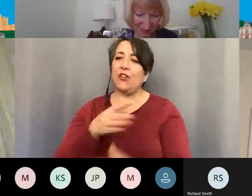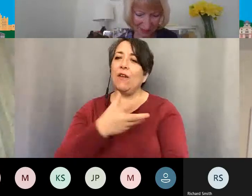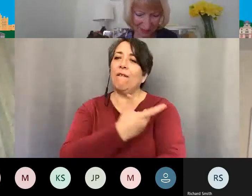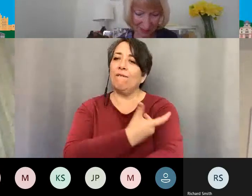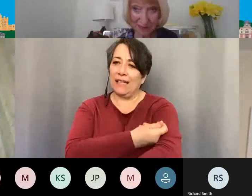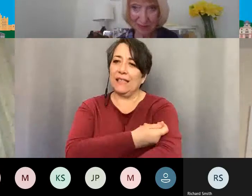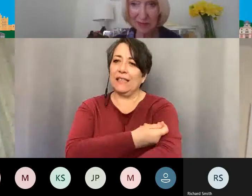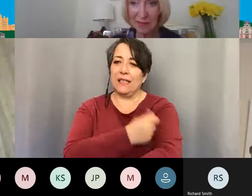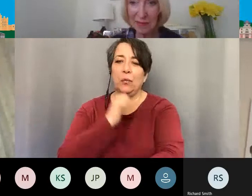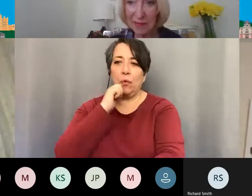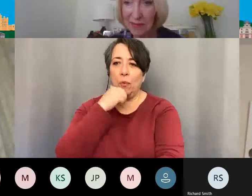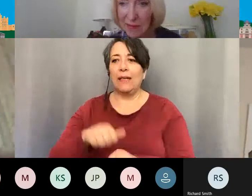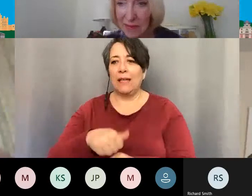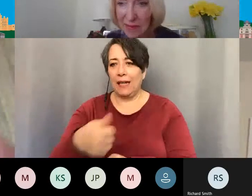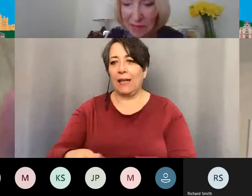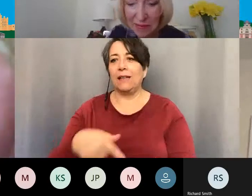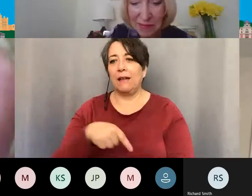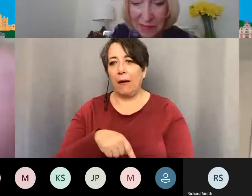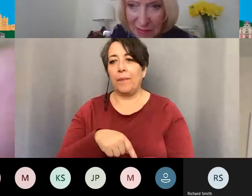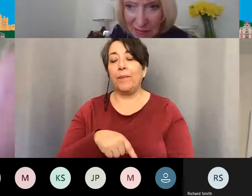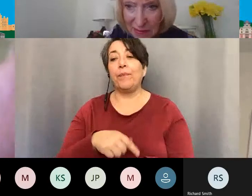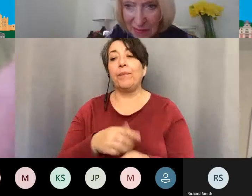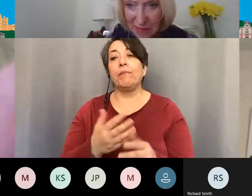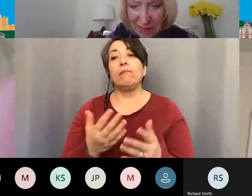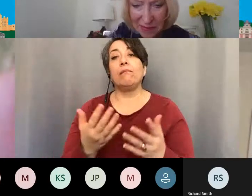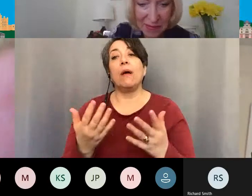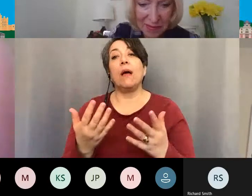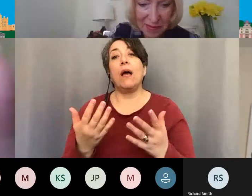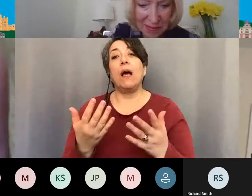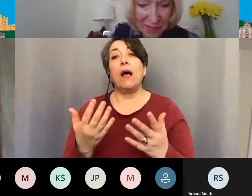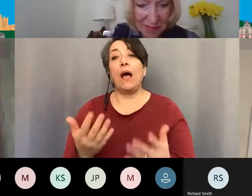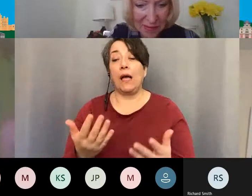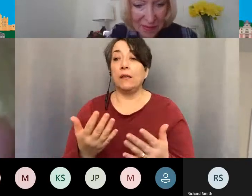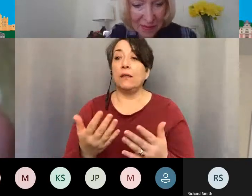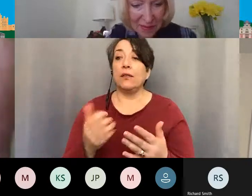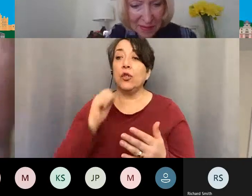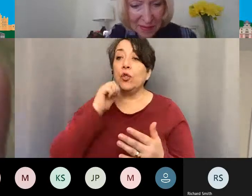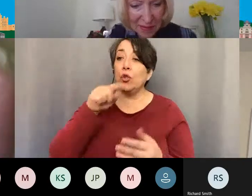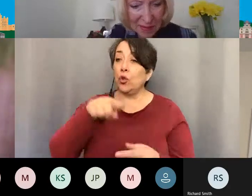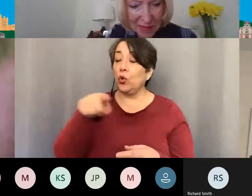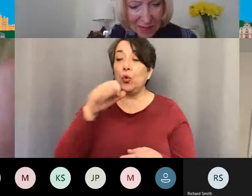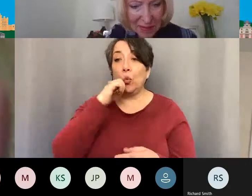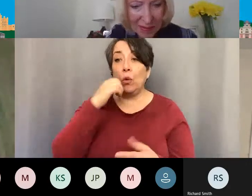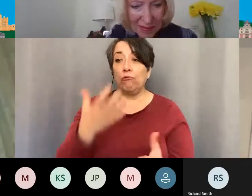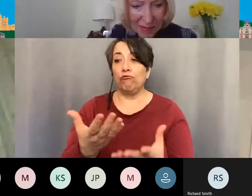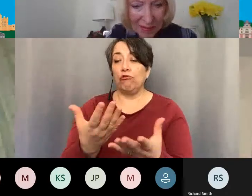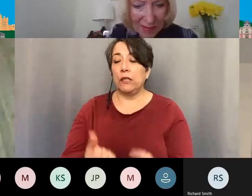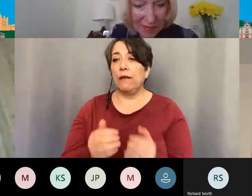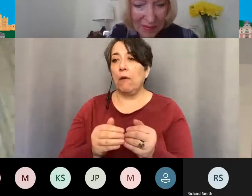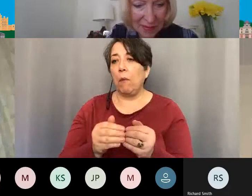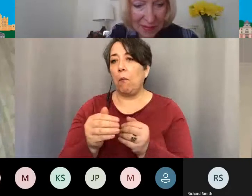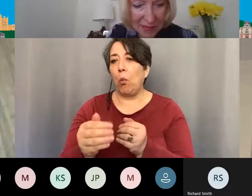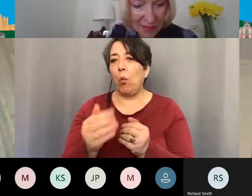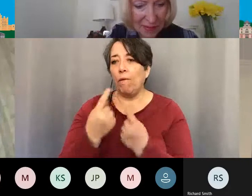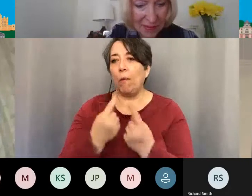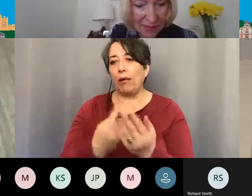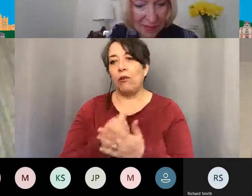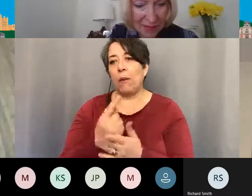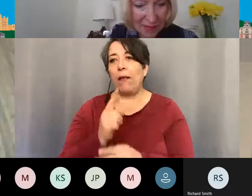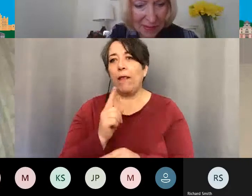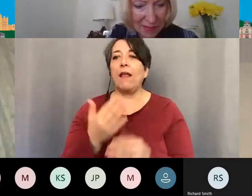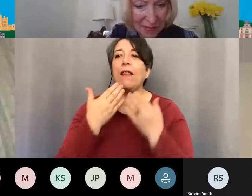next session. As always, there'll be more information about that, and we'll make that available. So thank you again, Maria